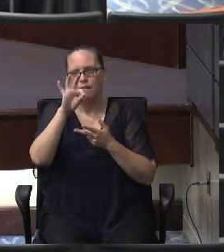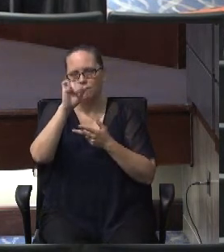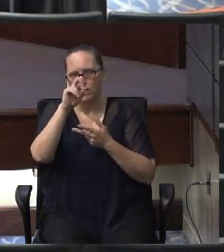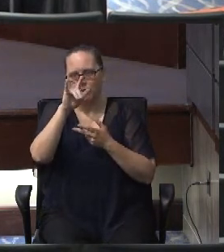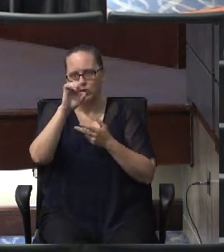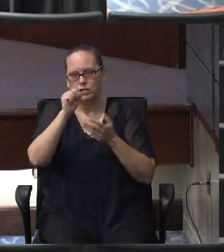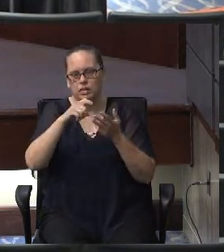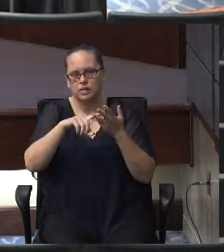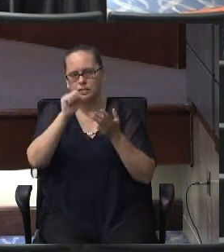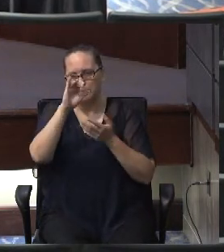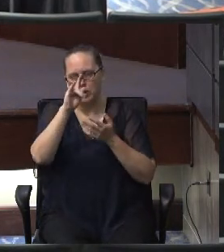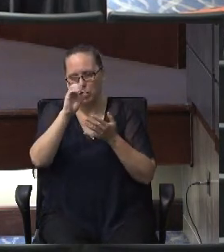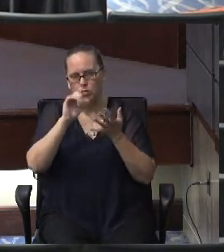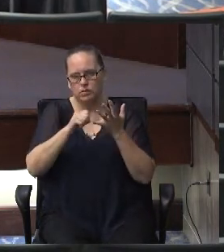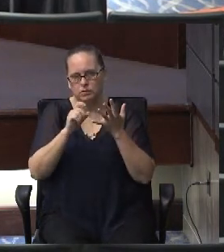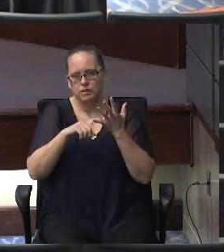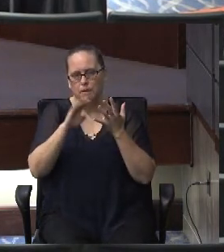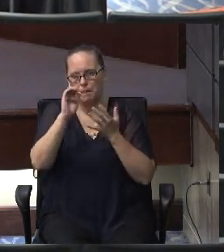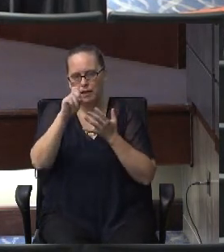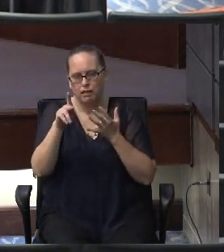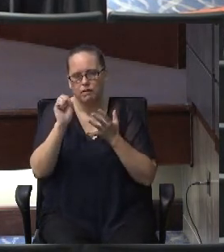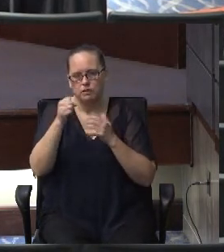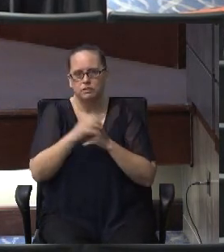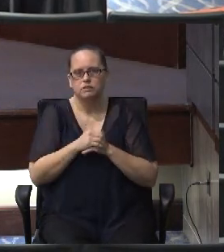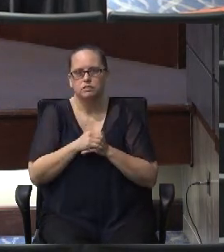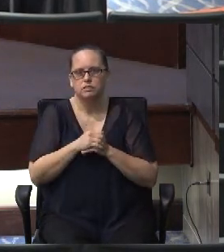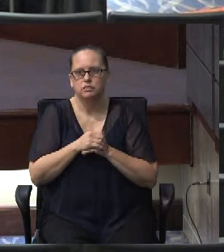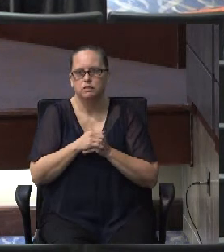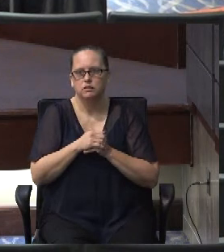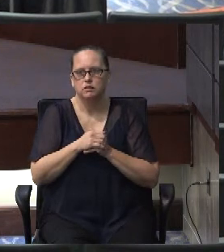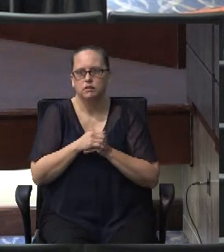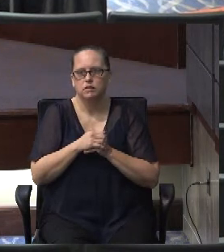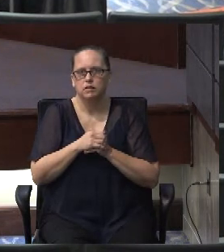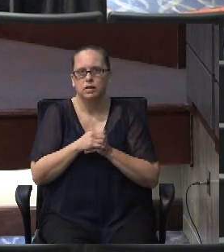Fairfield. Yes. Sabido. Yes. Meek. Yes.